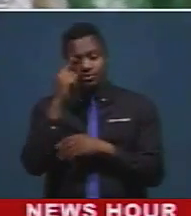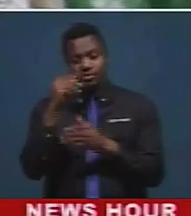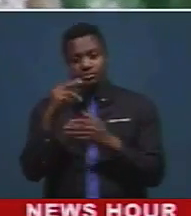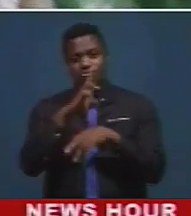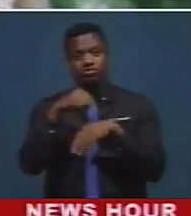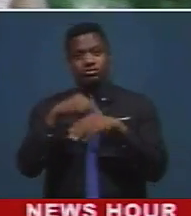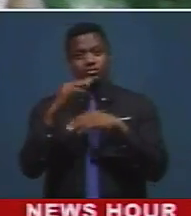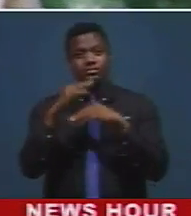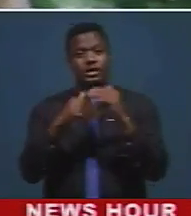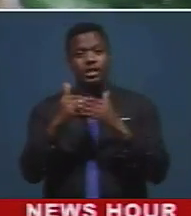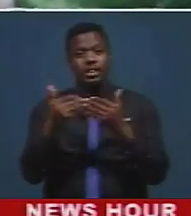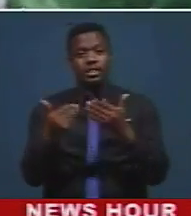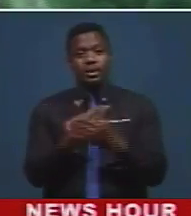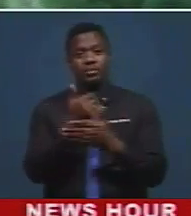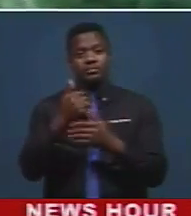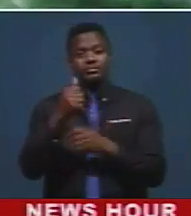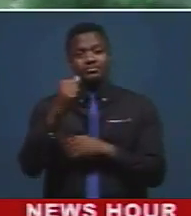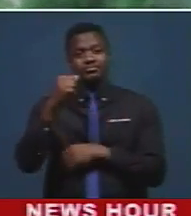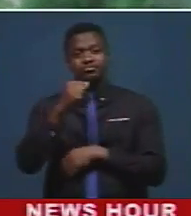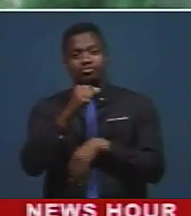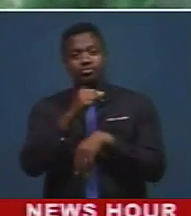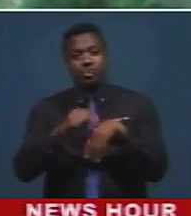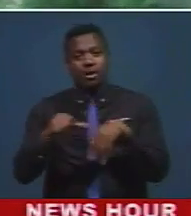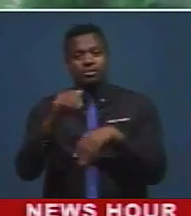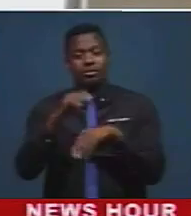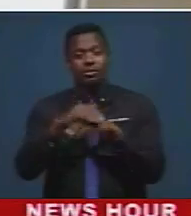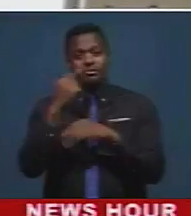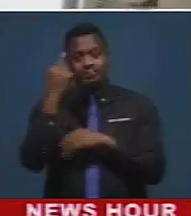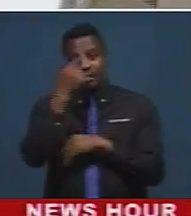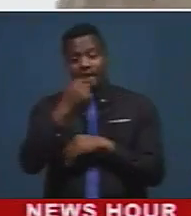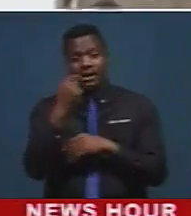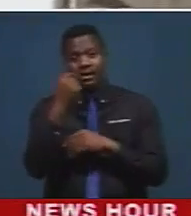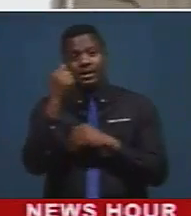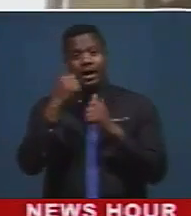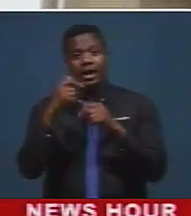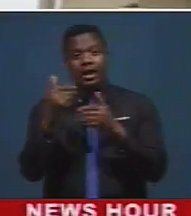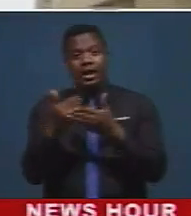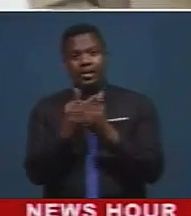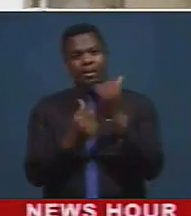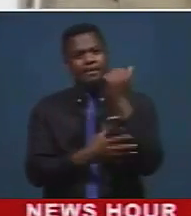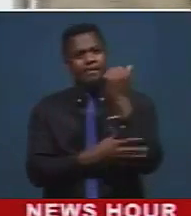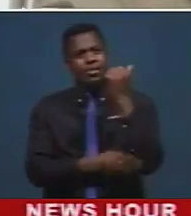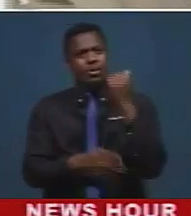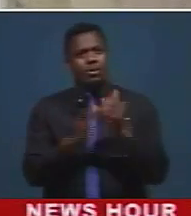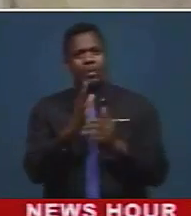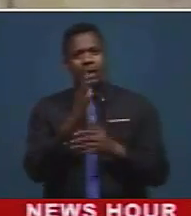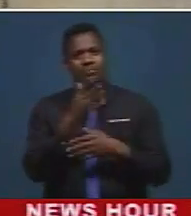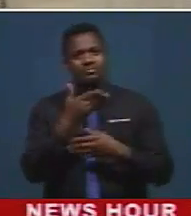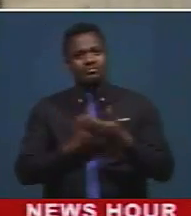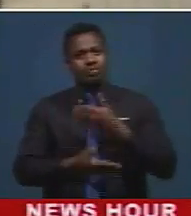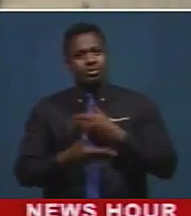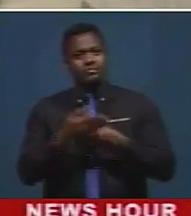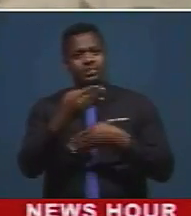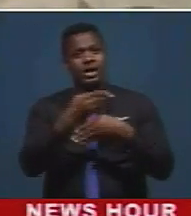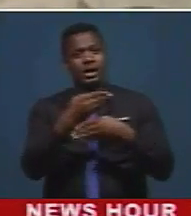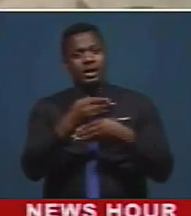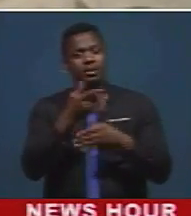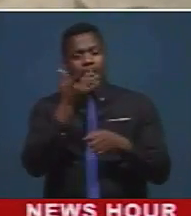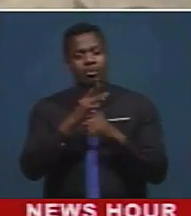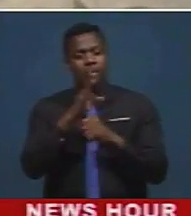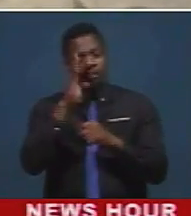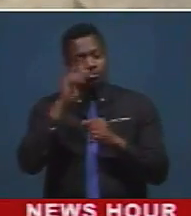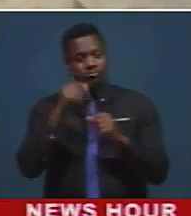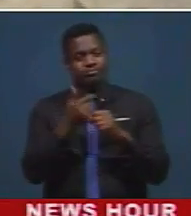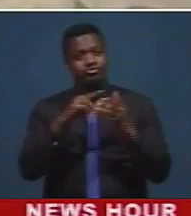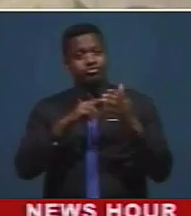Reconstructive Plastic Surgery and Burn Center, he commented about the poor state of the maternity block and promised to do something.